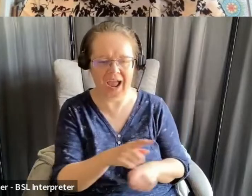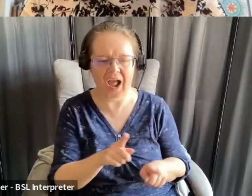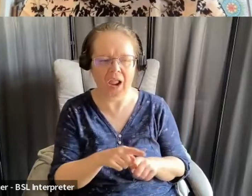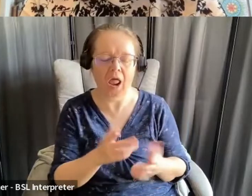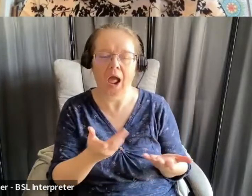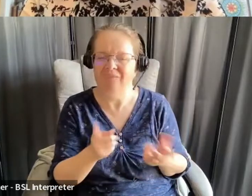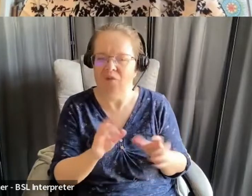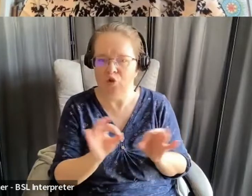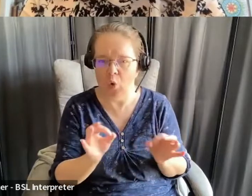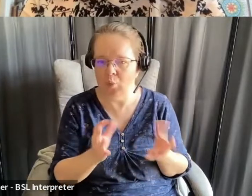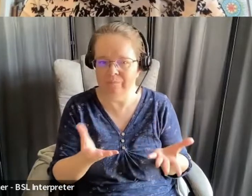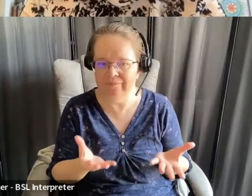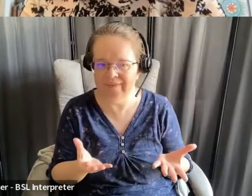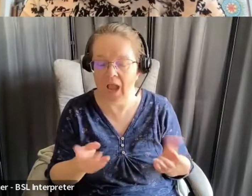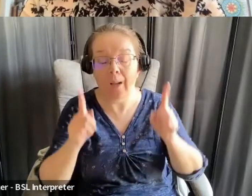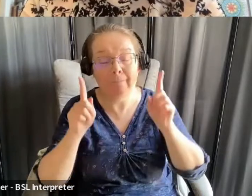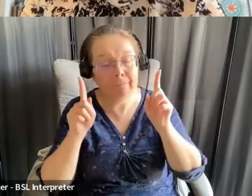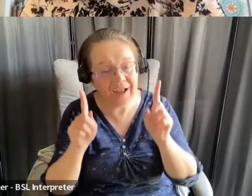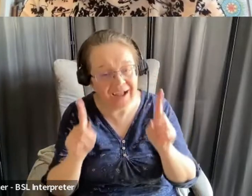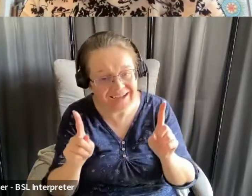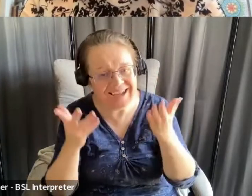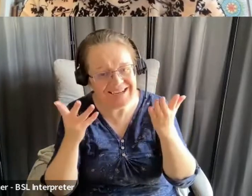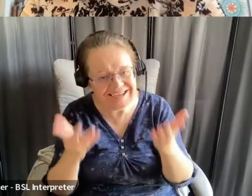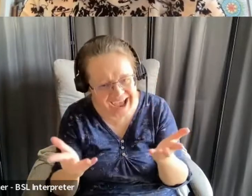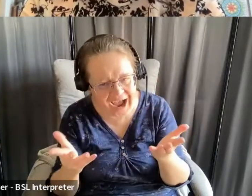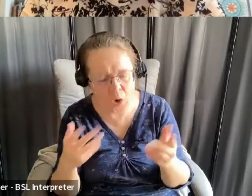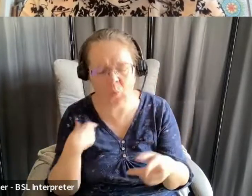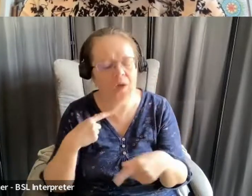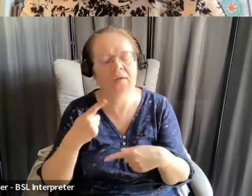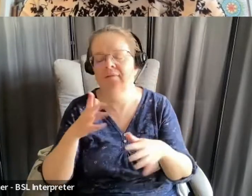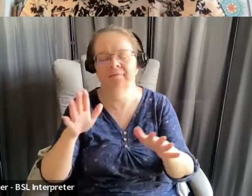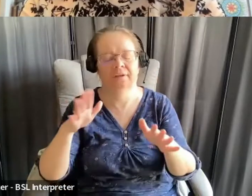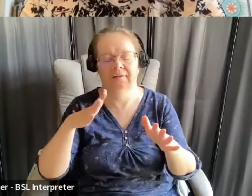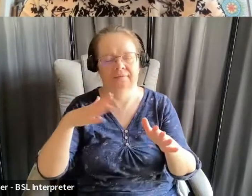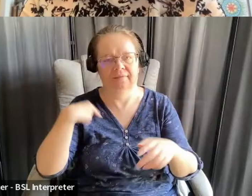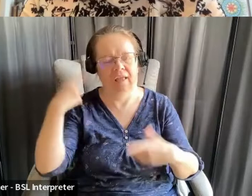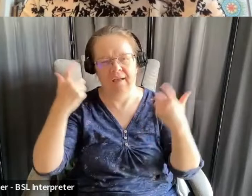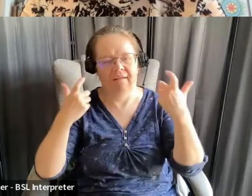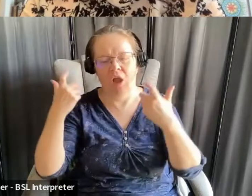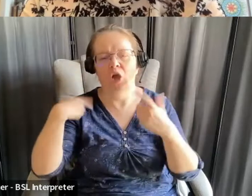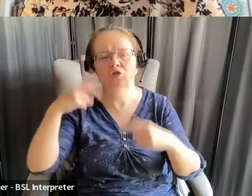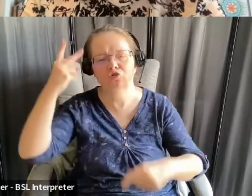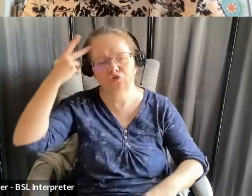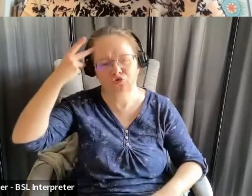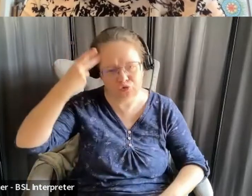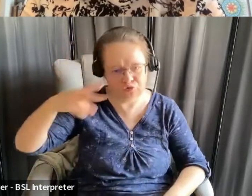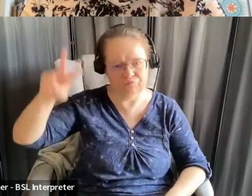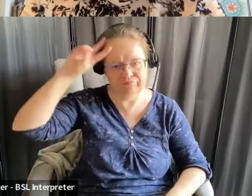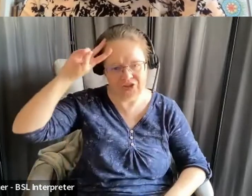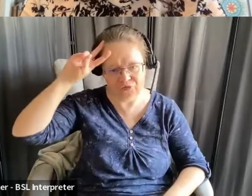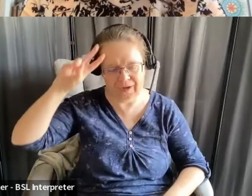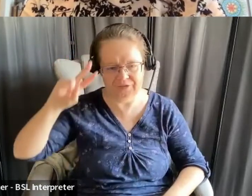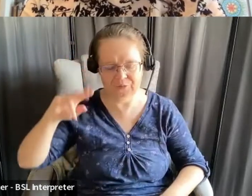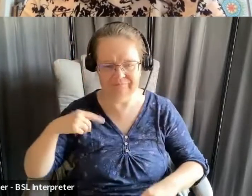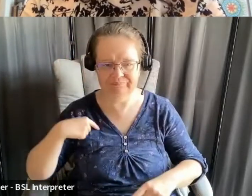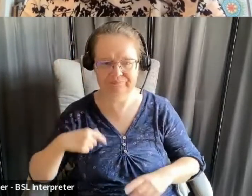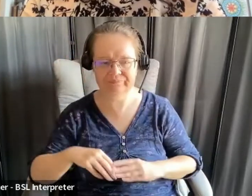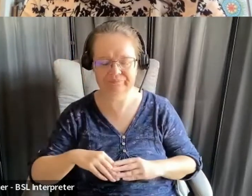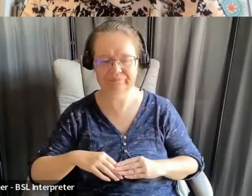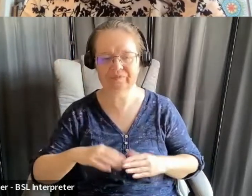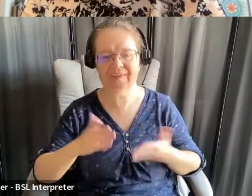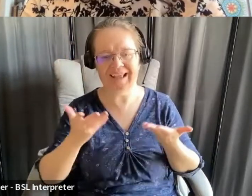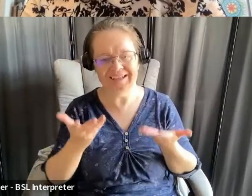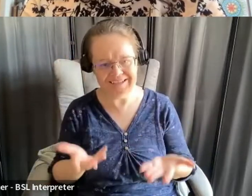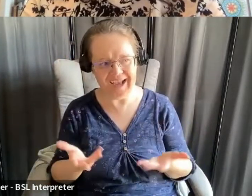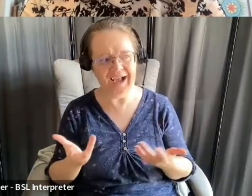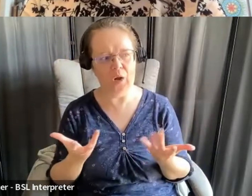speaking. I have subsequently changed my view completely. I mean, I've done a complete volte-face. I think